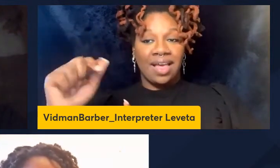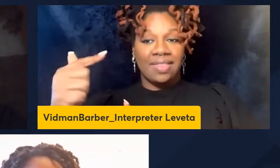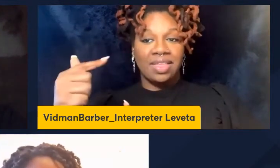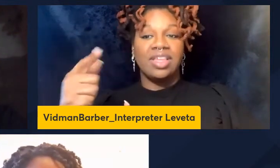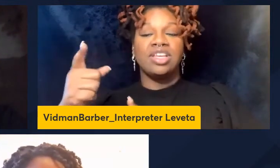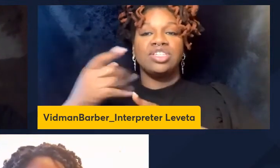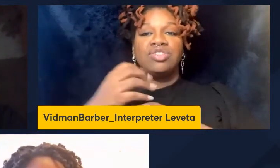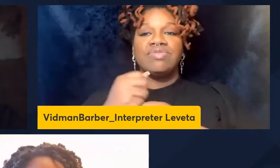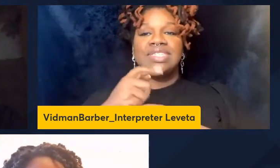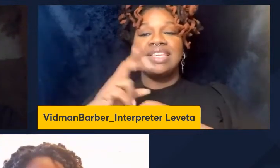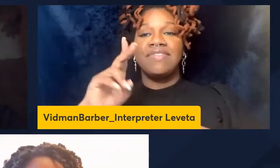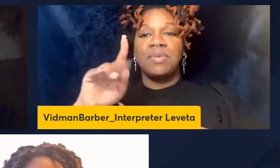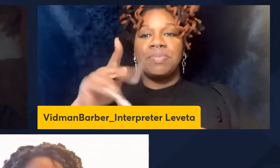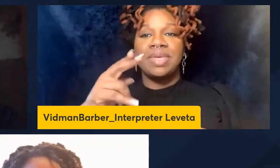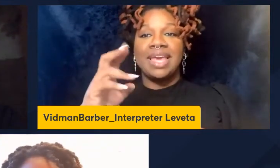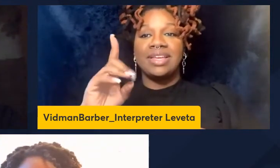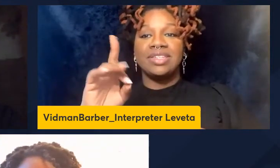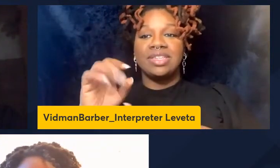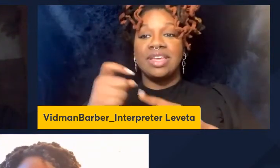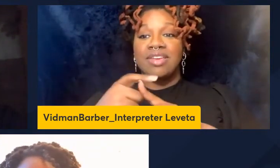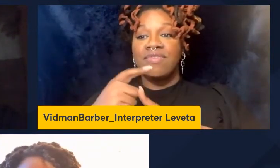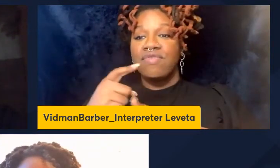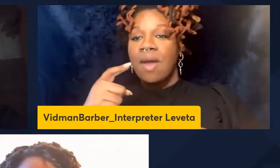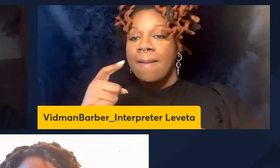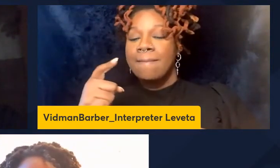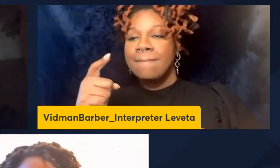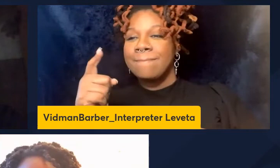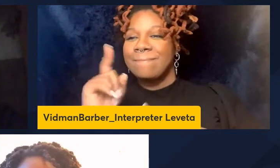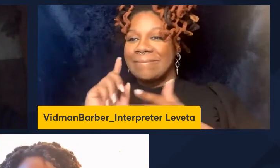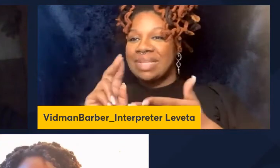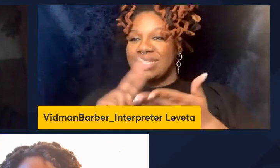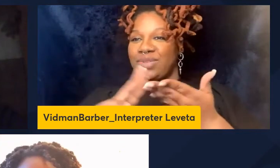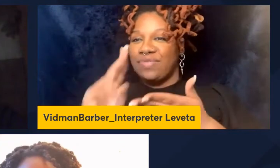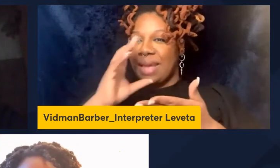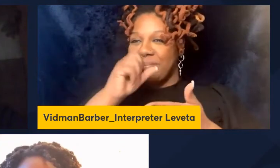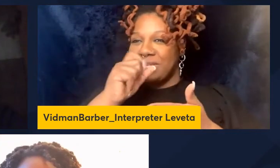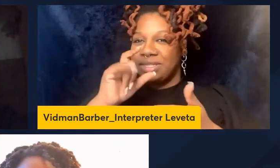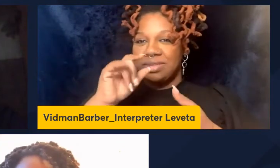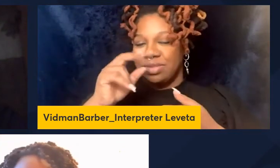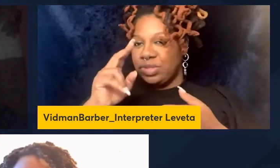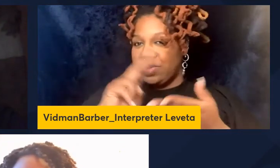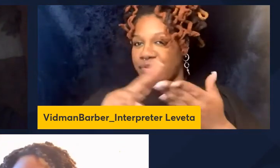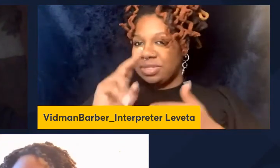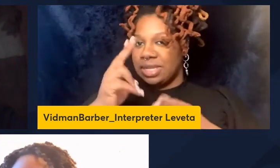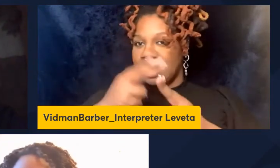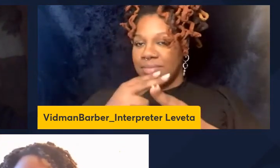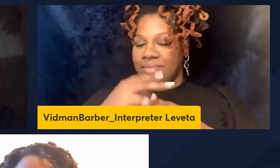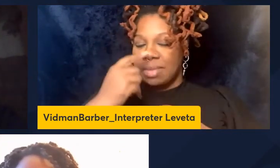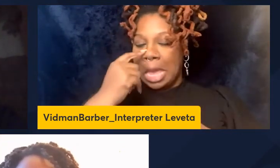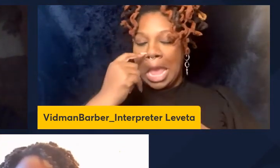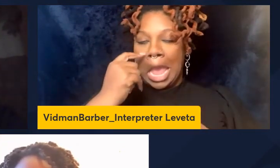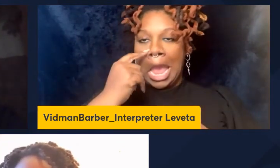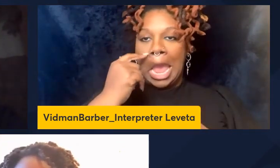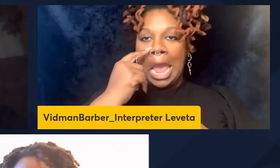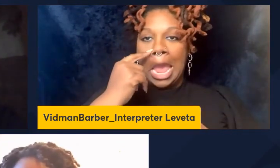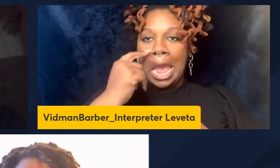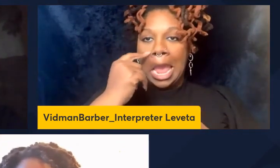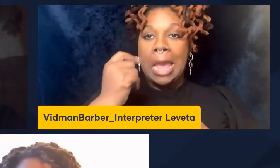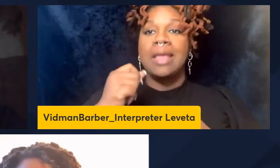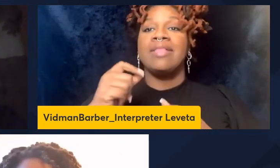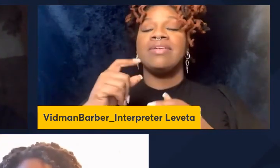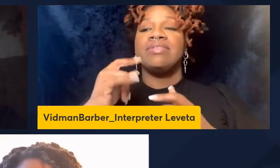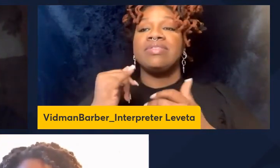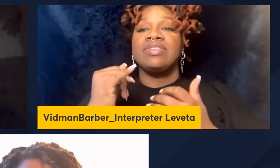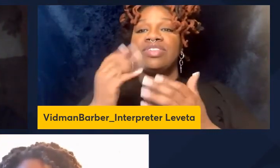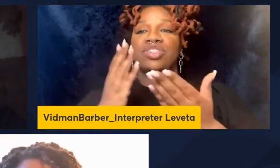from Loma Linda University and pursued postdoctoral training in the lab of Dr. Barbara at Boston University. She